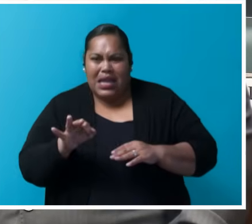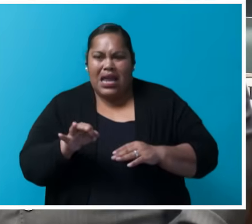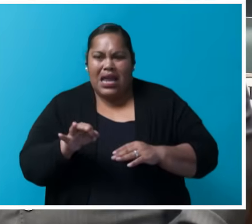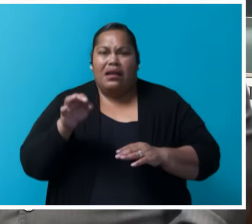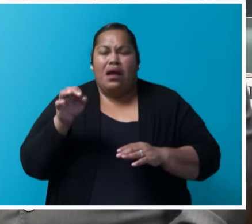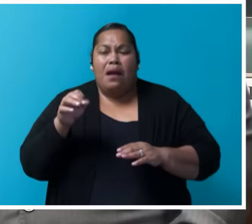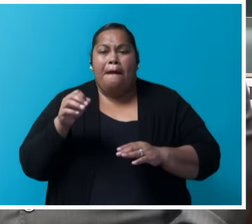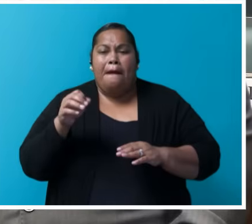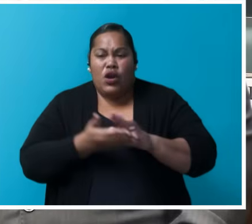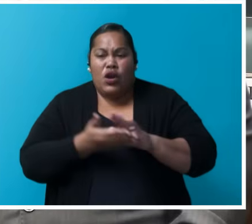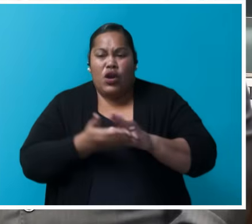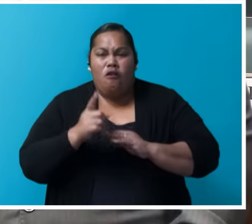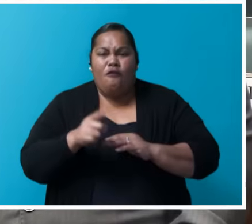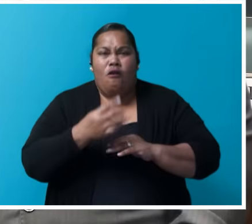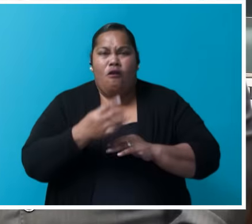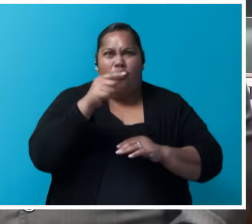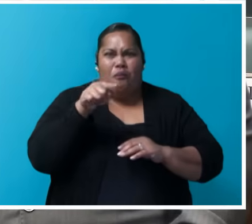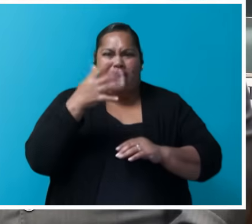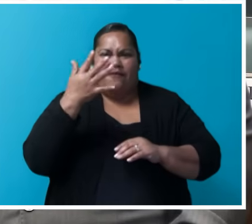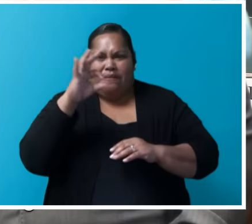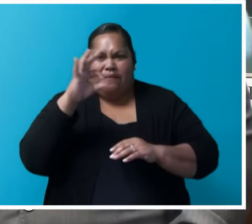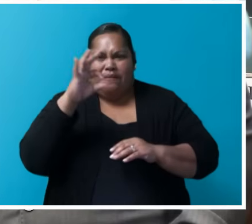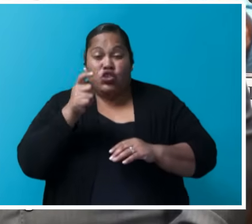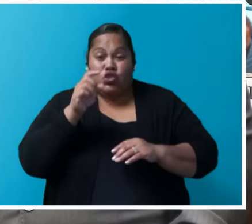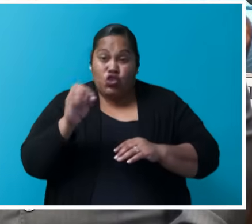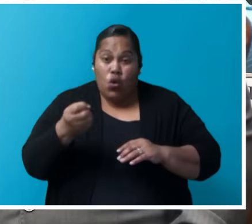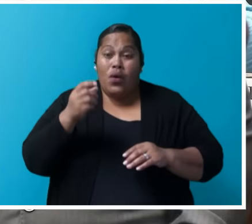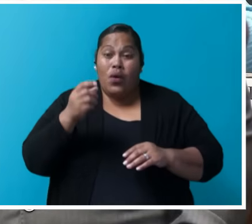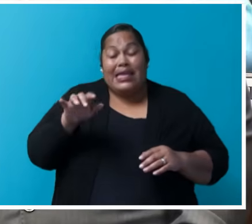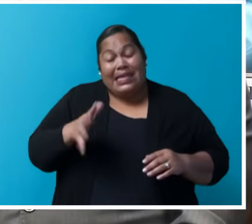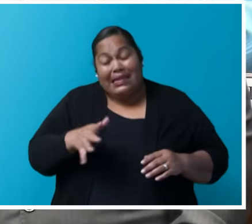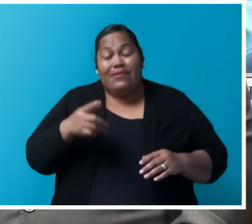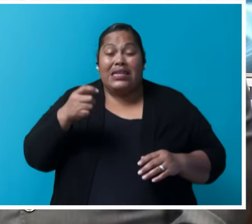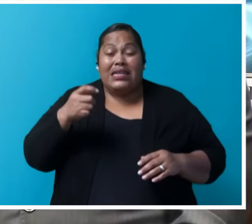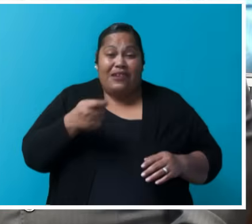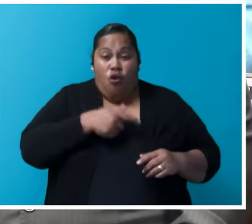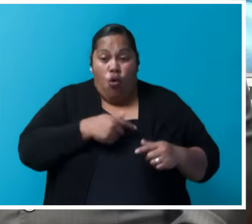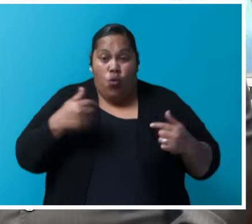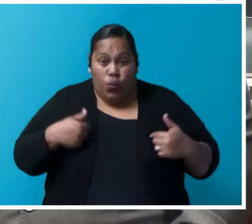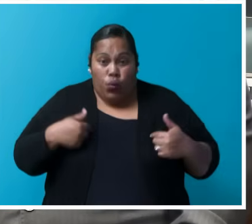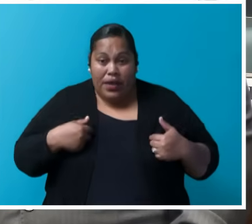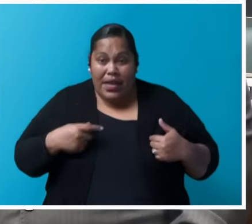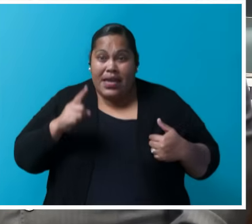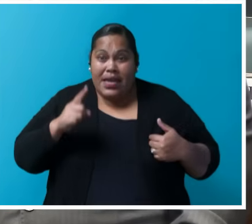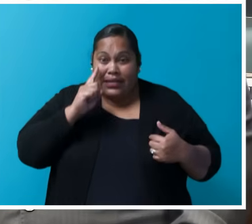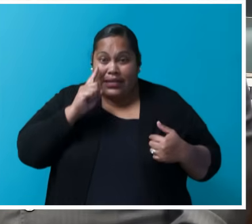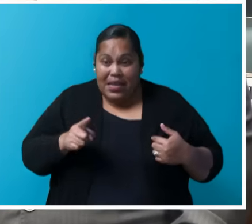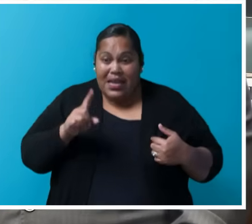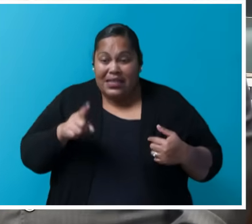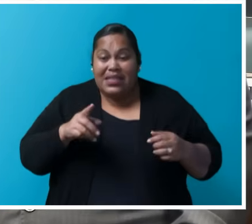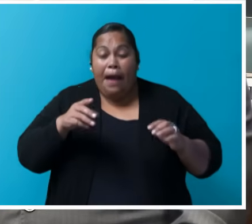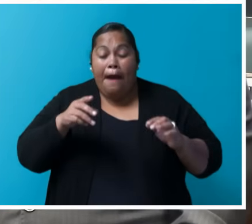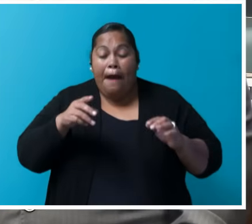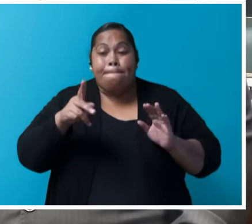earlier projection of 4.5%. So even if we get the projected budgeted deficit